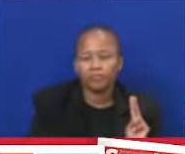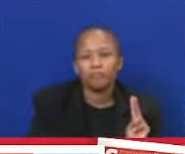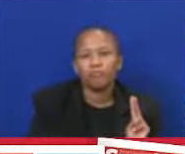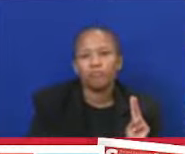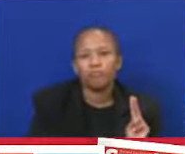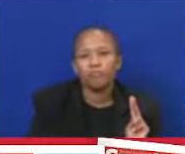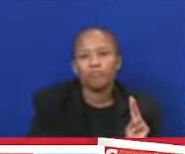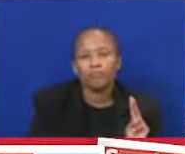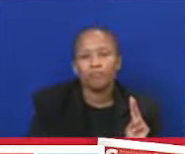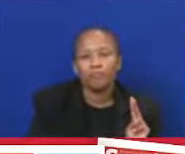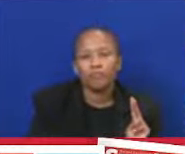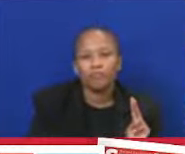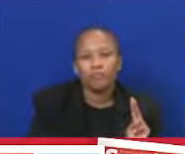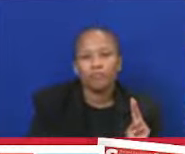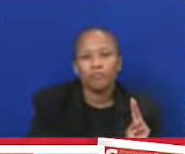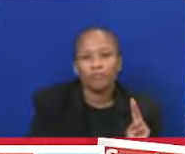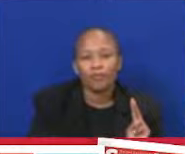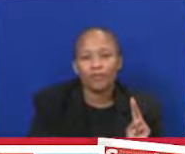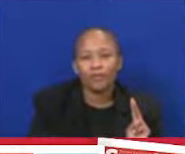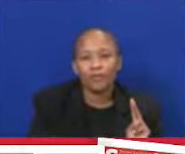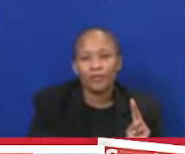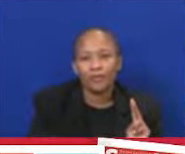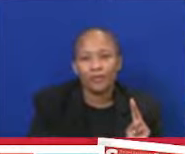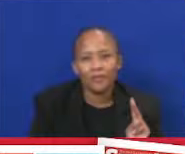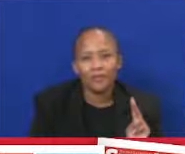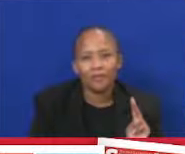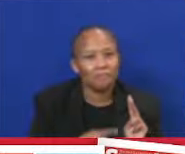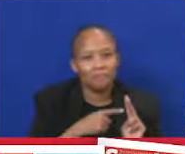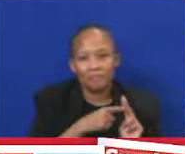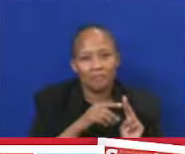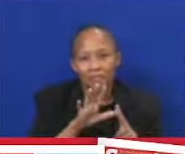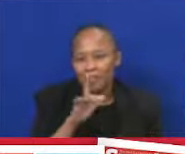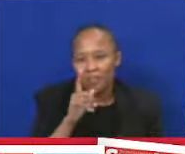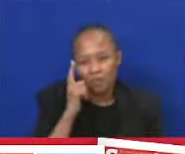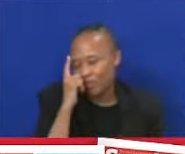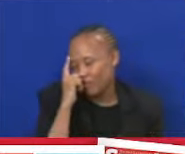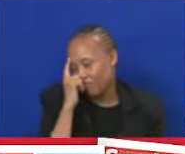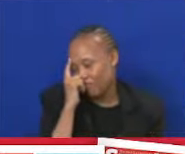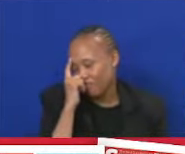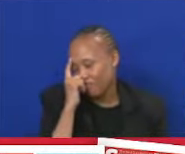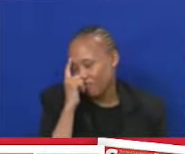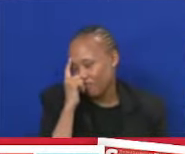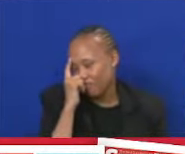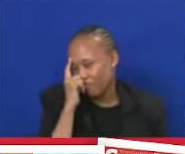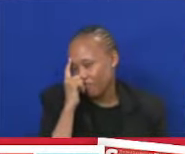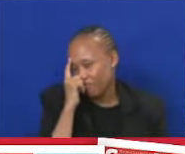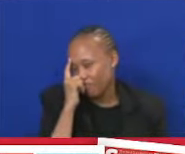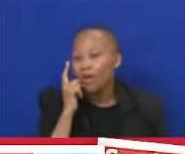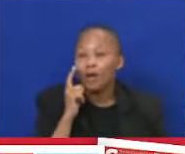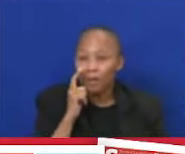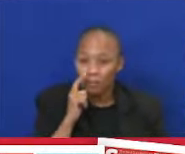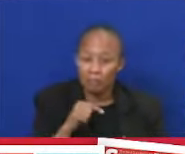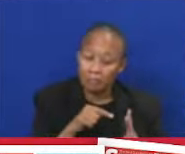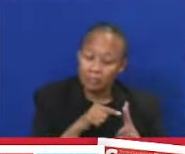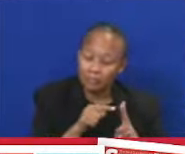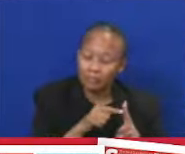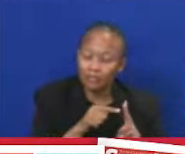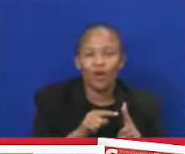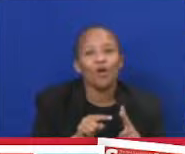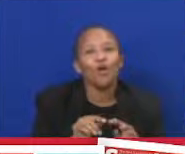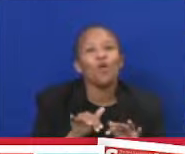sleeping at their quarters, waiting for their shift, for their next day shift